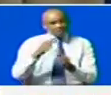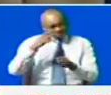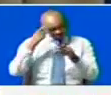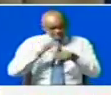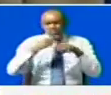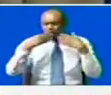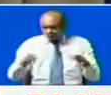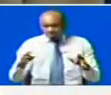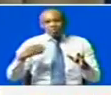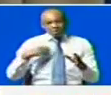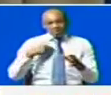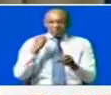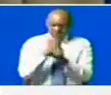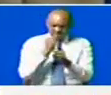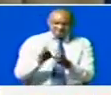time.